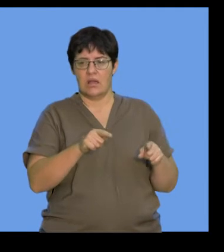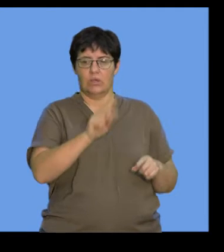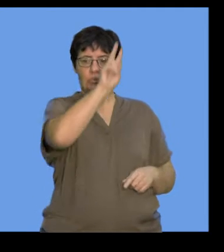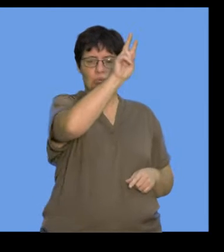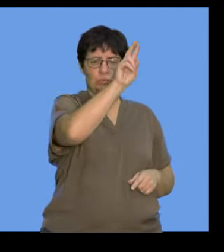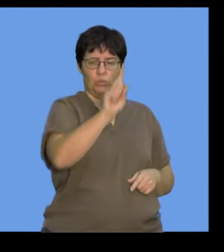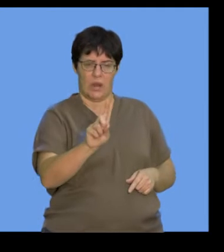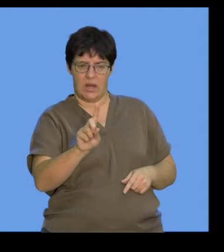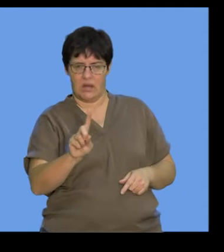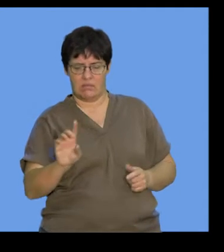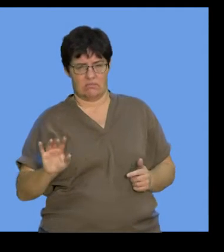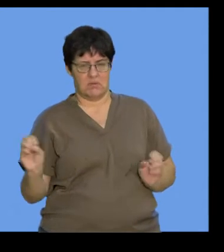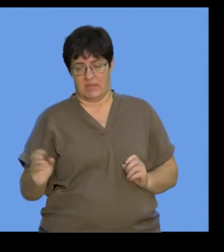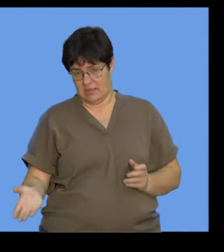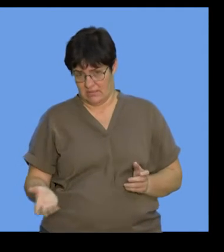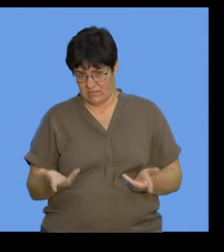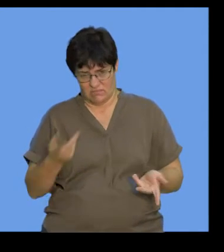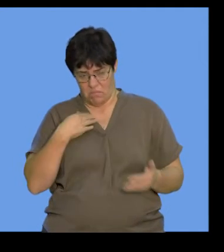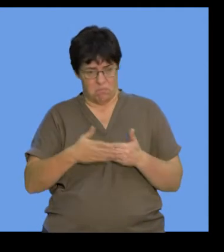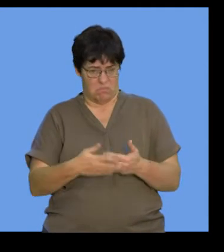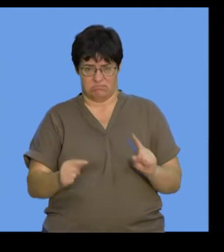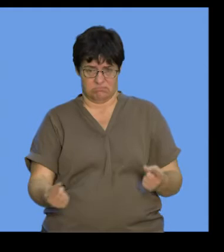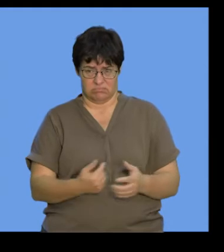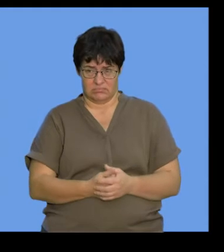like terms. You can't do anything further than this.